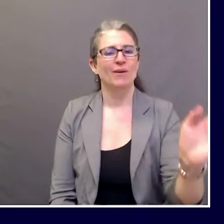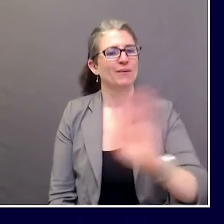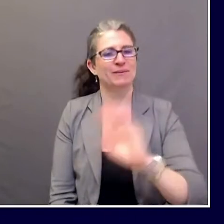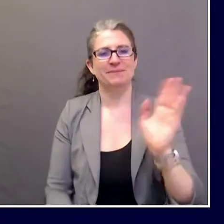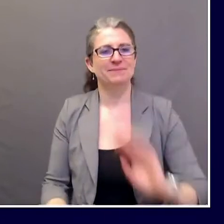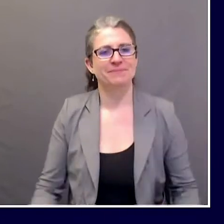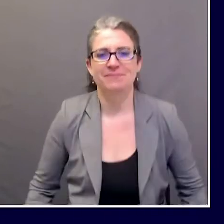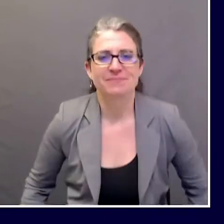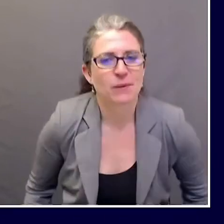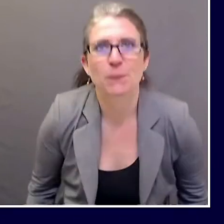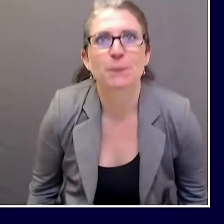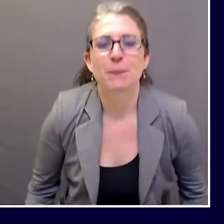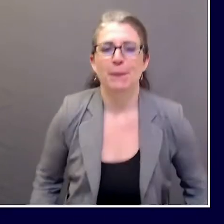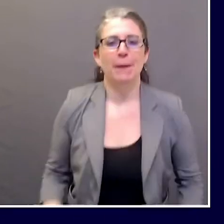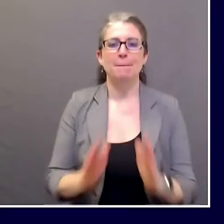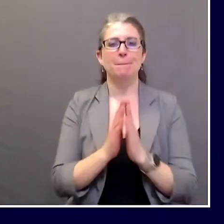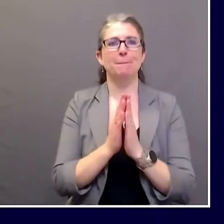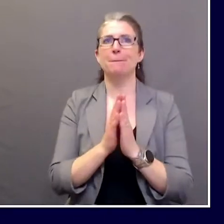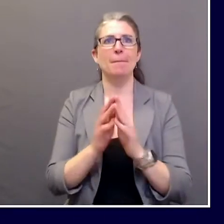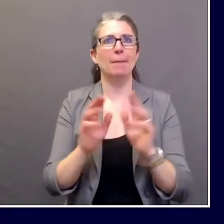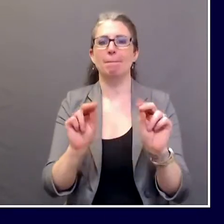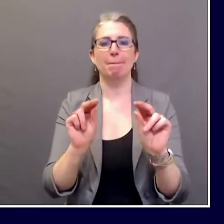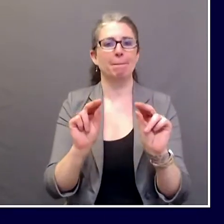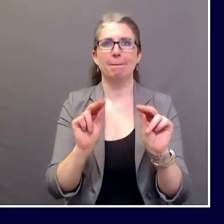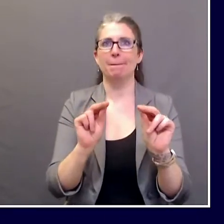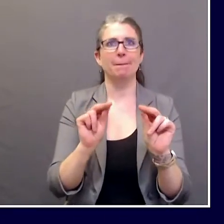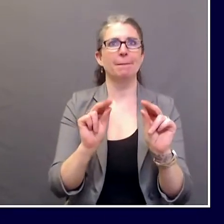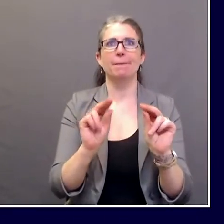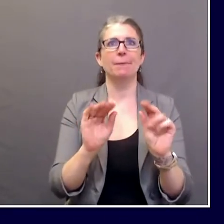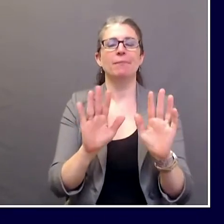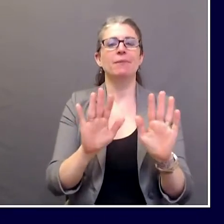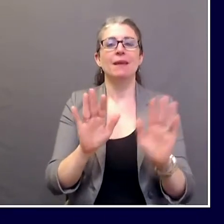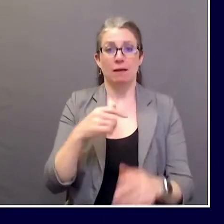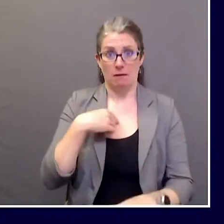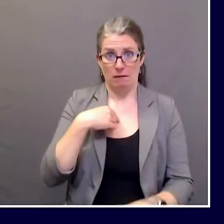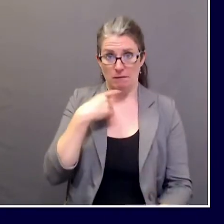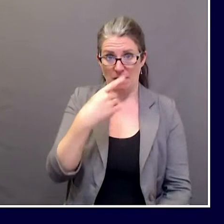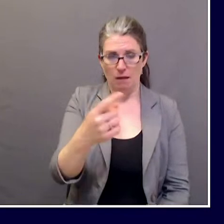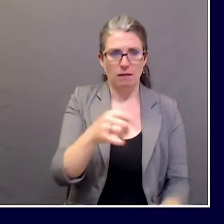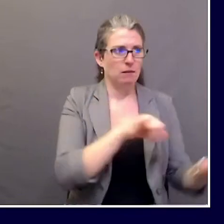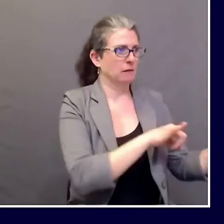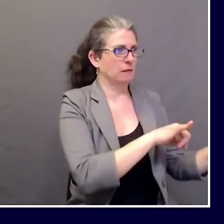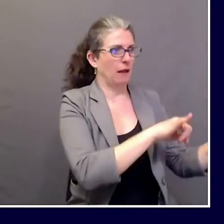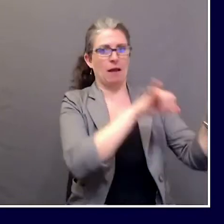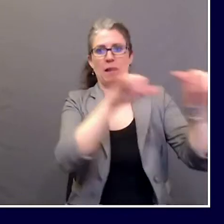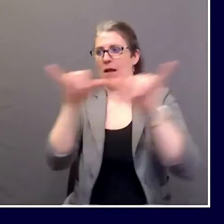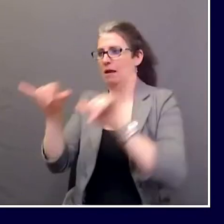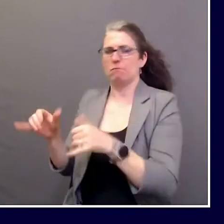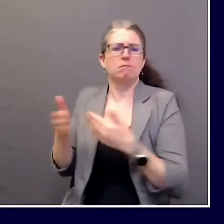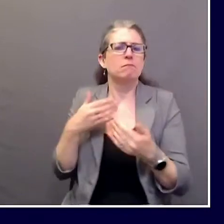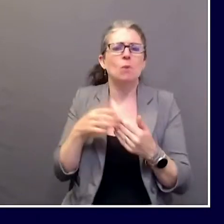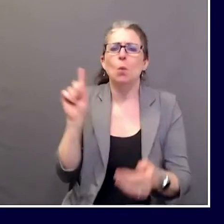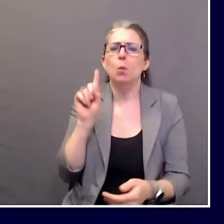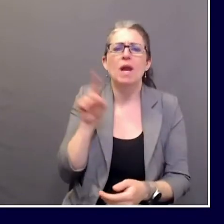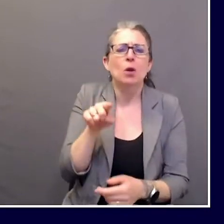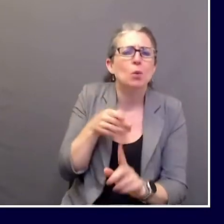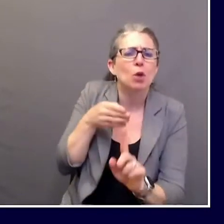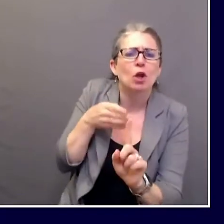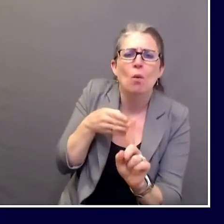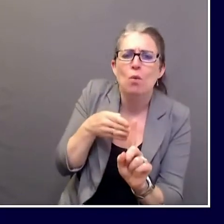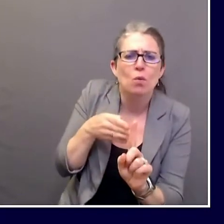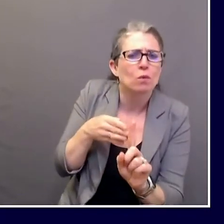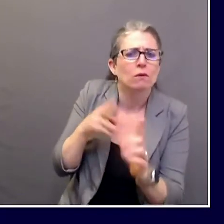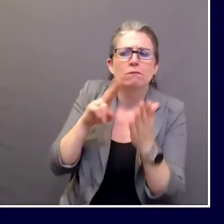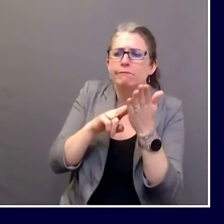type of appointment. That's why when we move doses, it's always to correct any imbalances we see in supply and demand. There's not